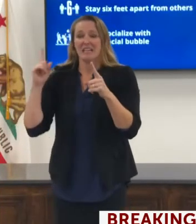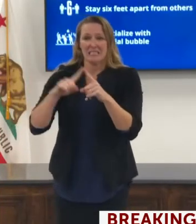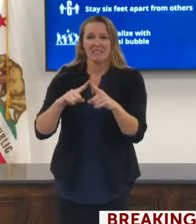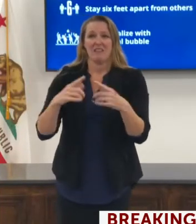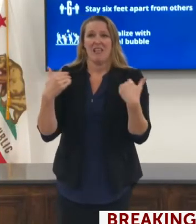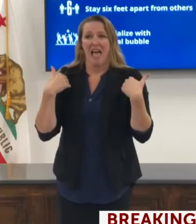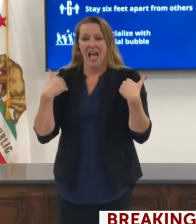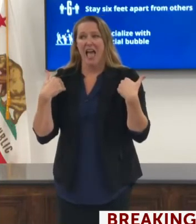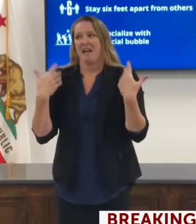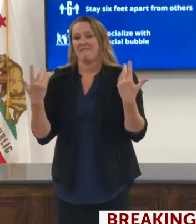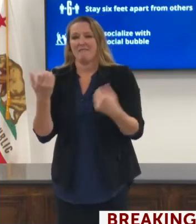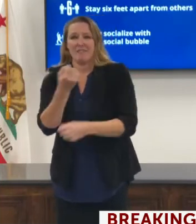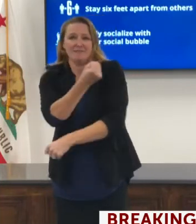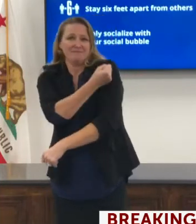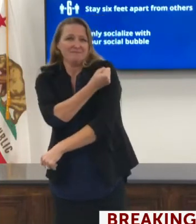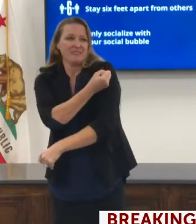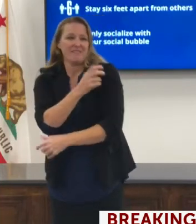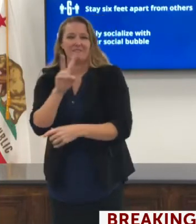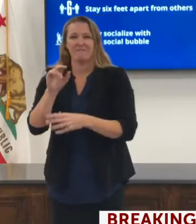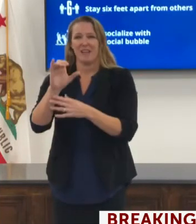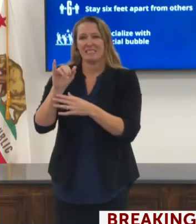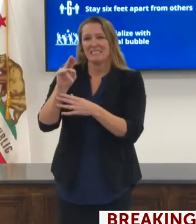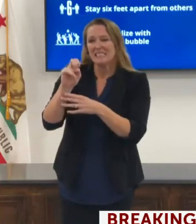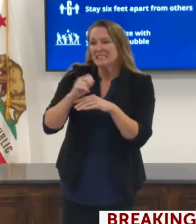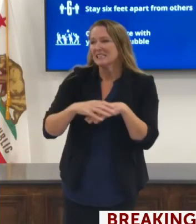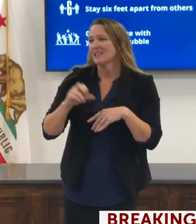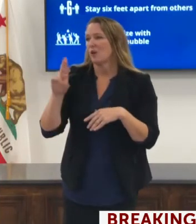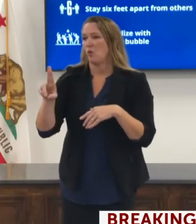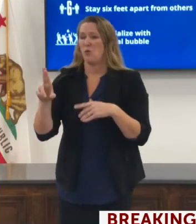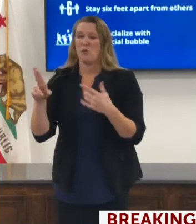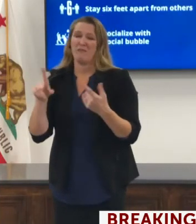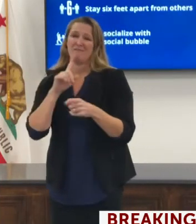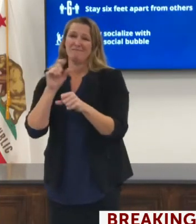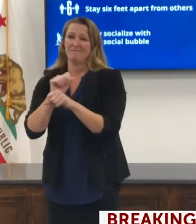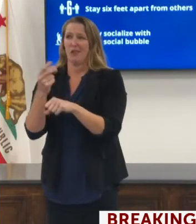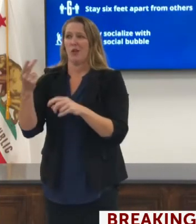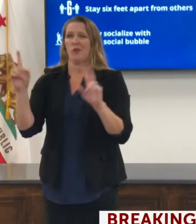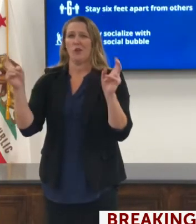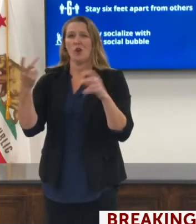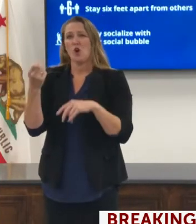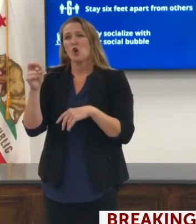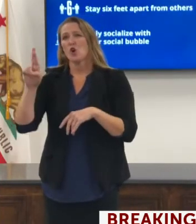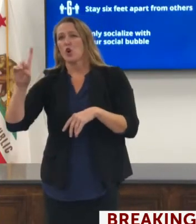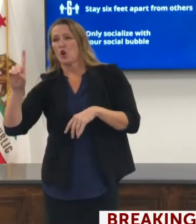immunity. I think we're still in quite a few months away from either of those,